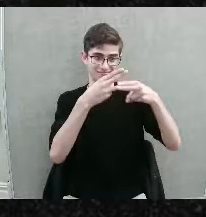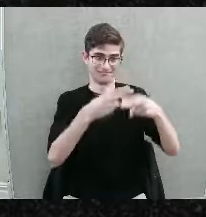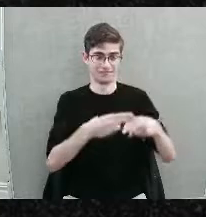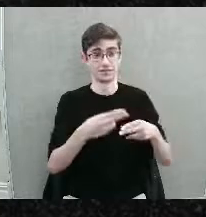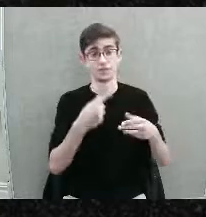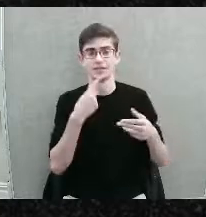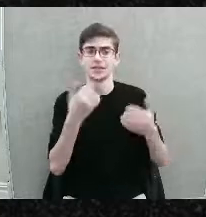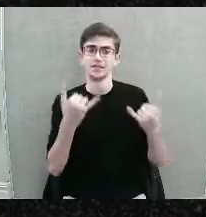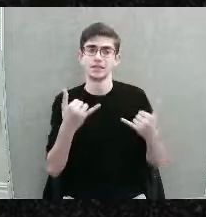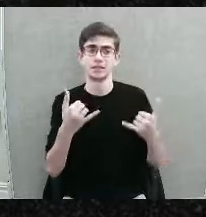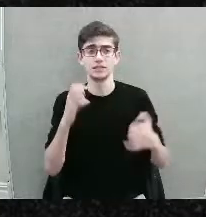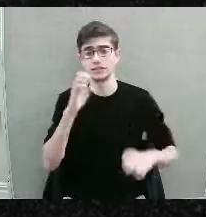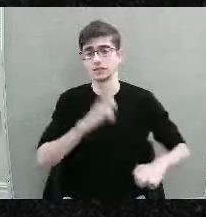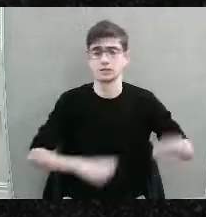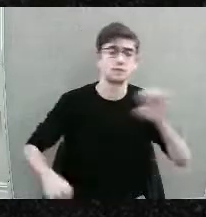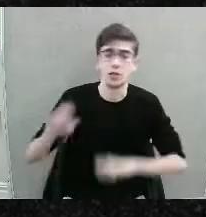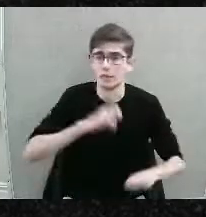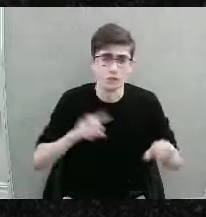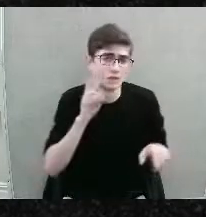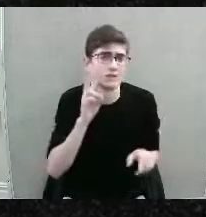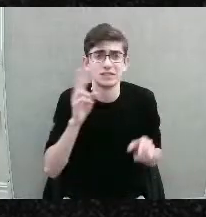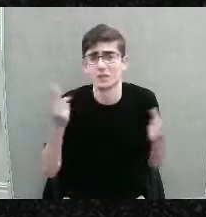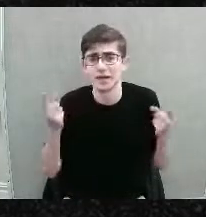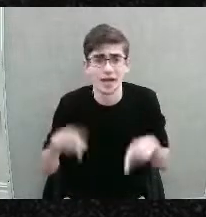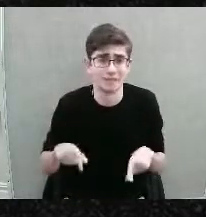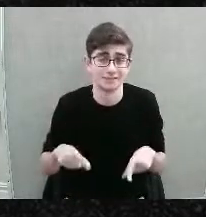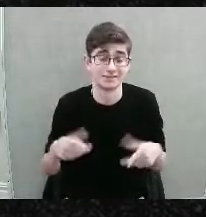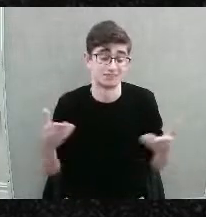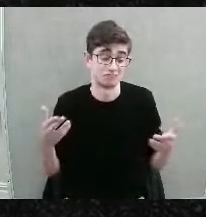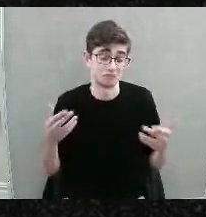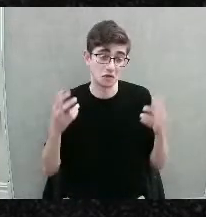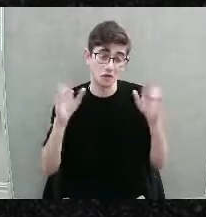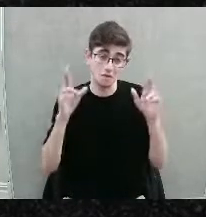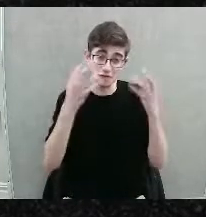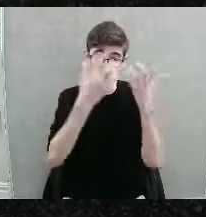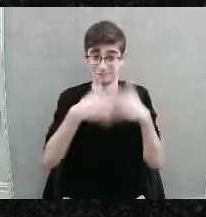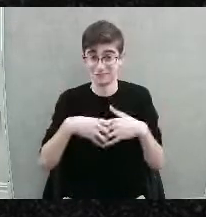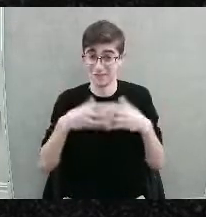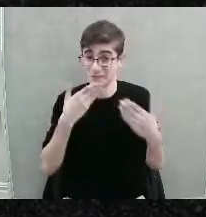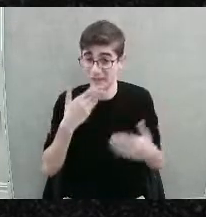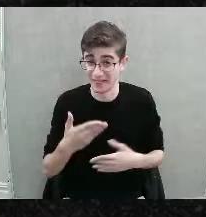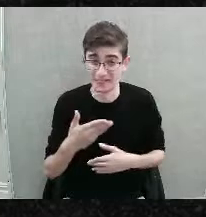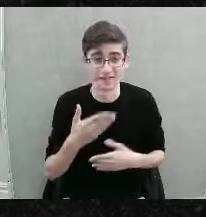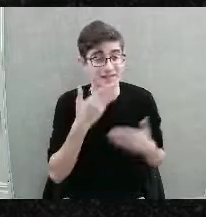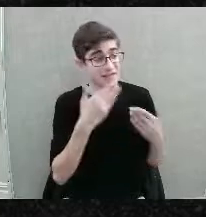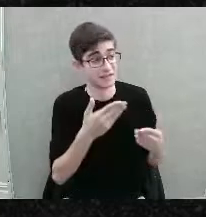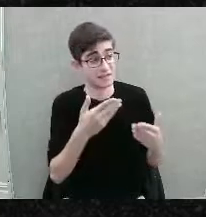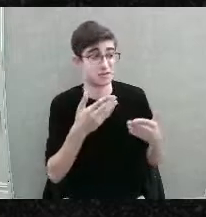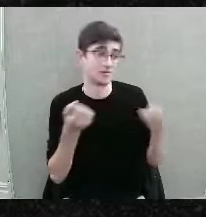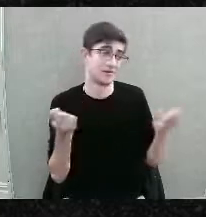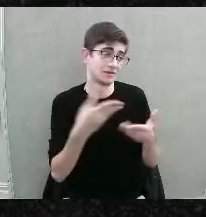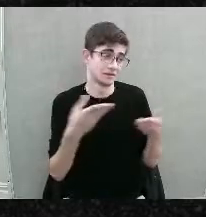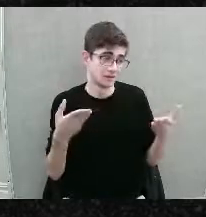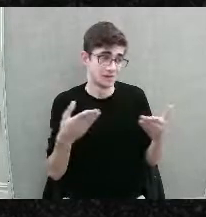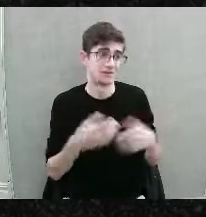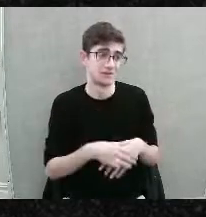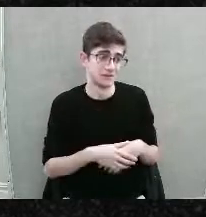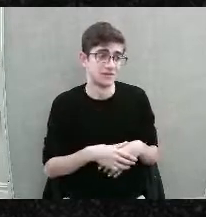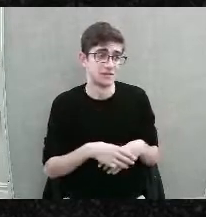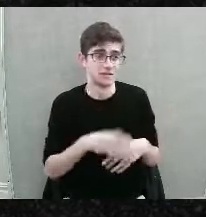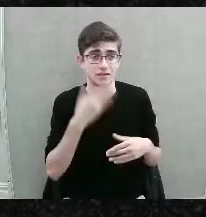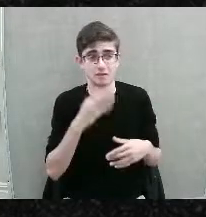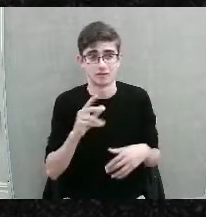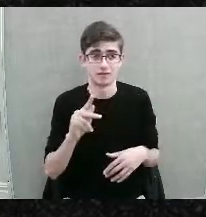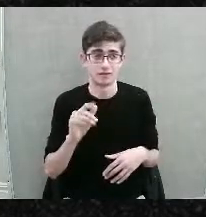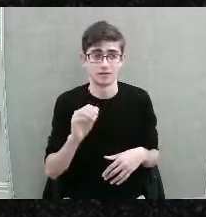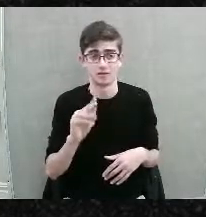it's an experiment. We'll see how it goes, so hopefully well. Thank you, Janet. Thank you, Pramila. Thank you to all the